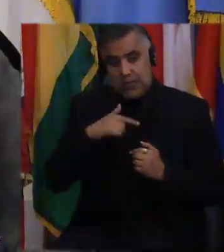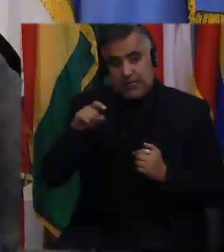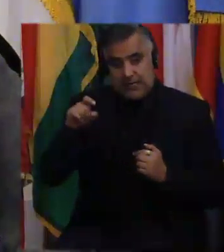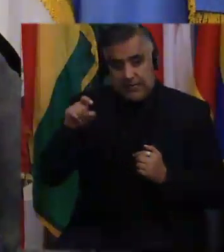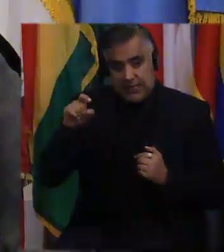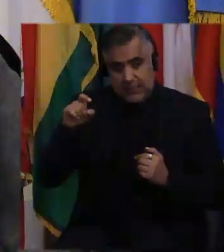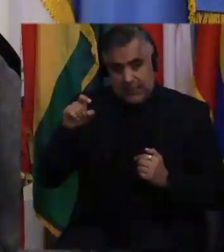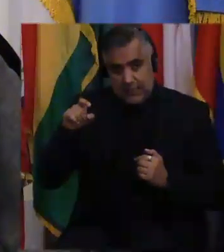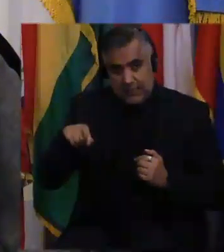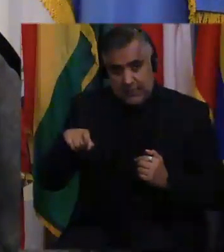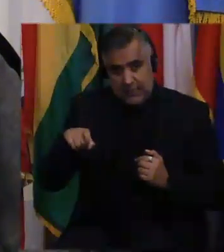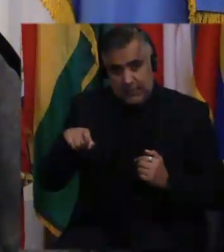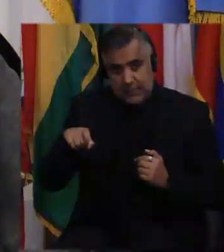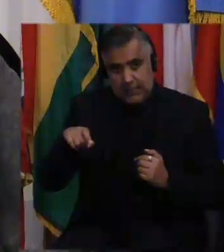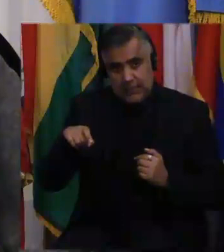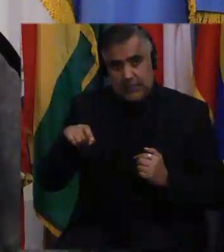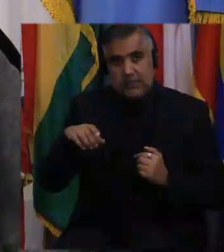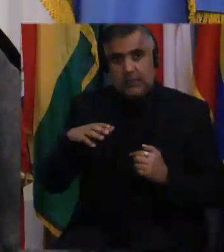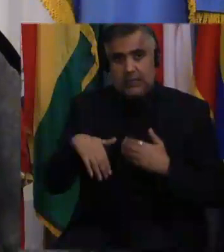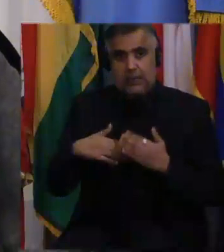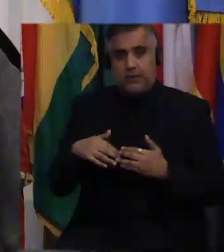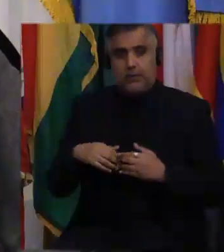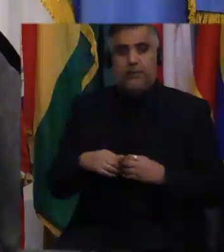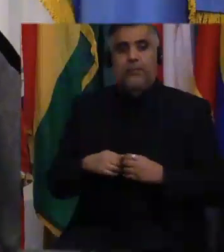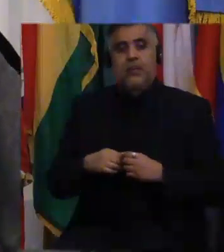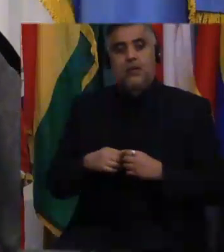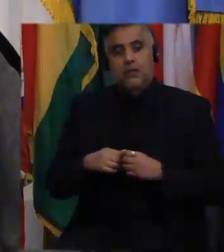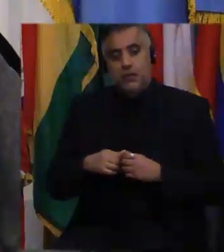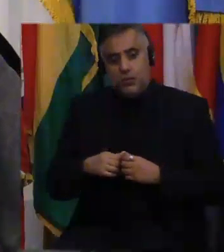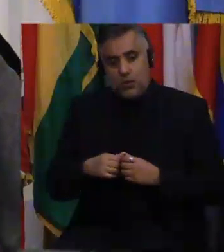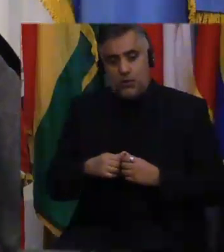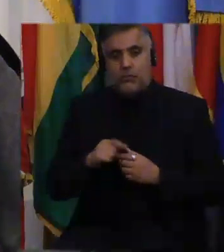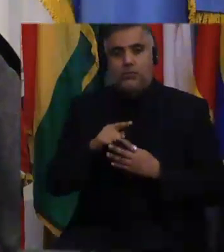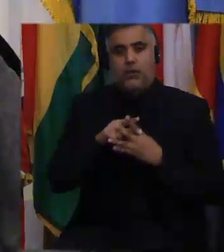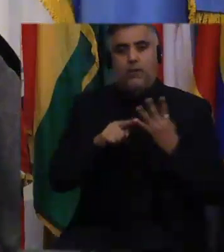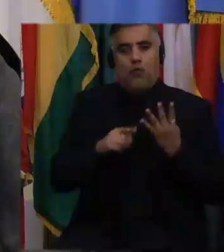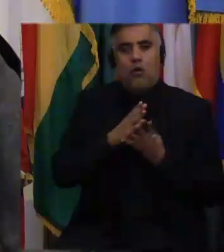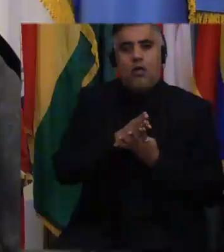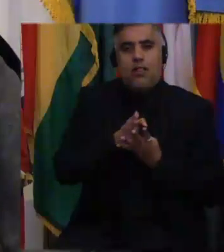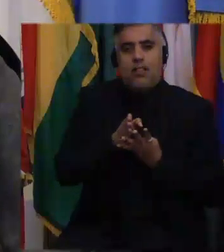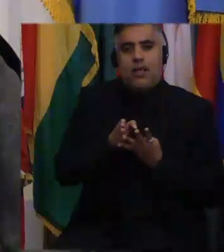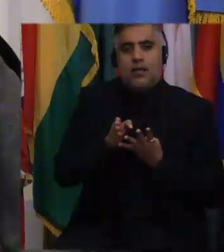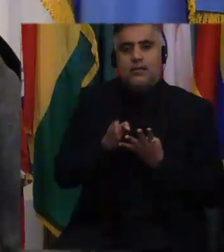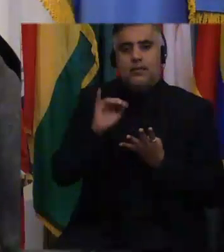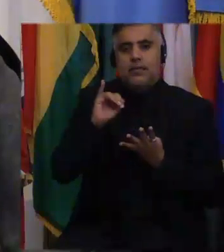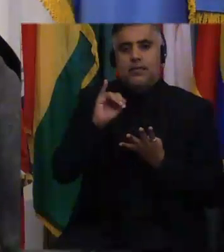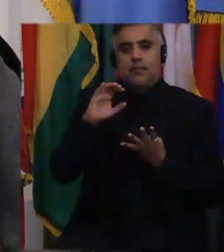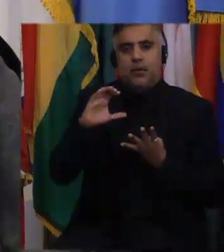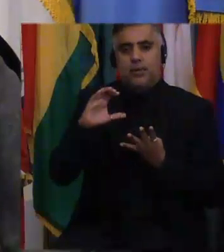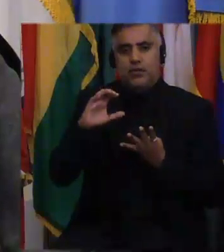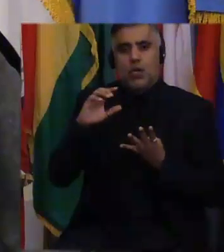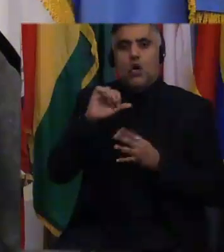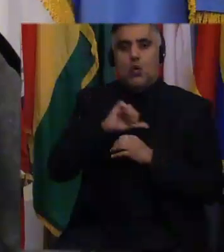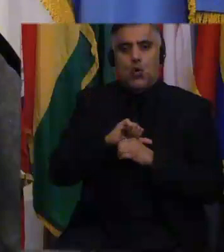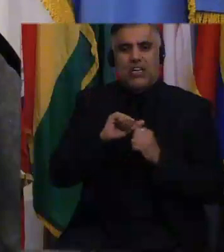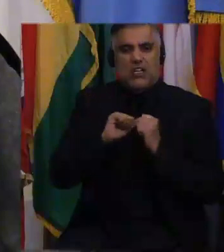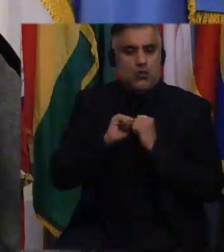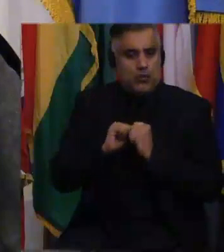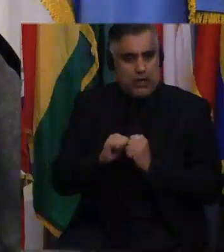needing in the process. So the 4 legs of the Istanbul Convention working together